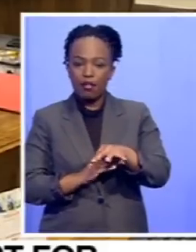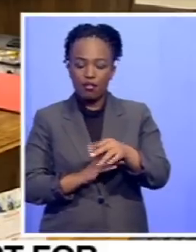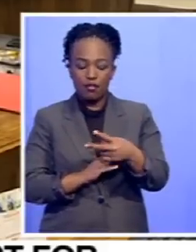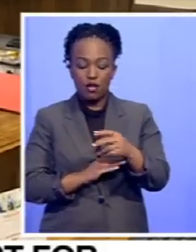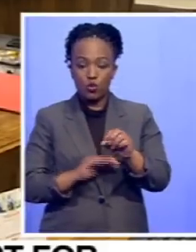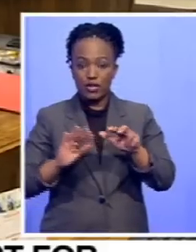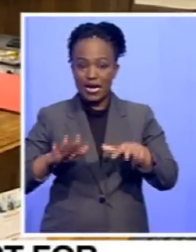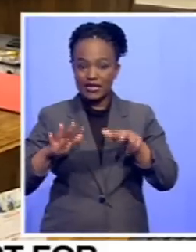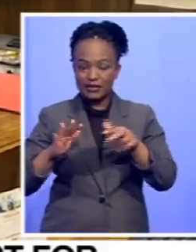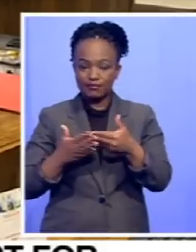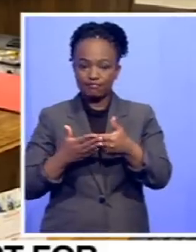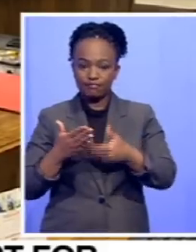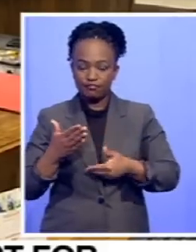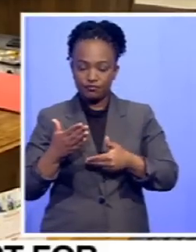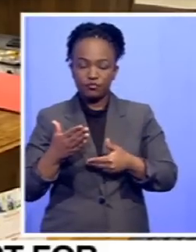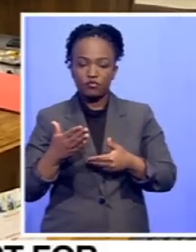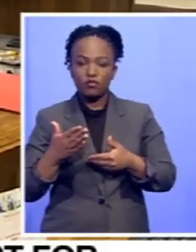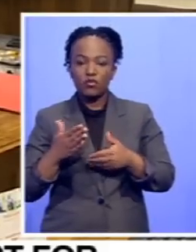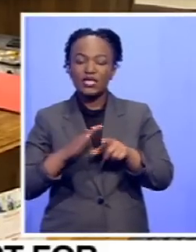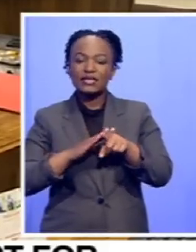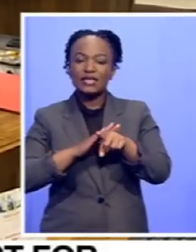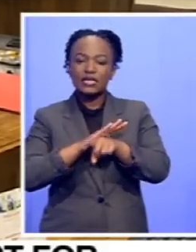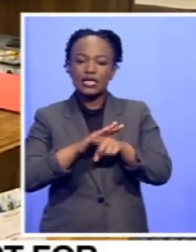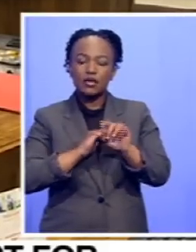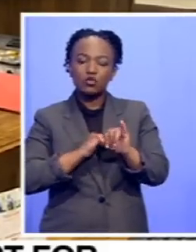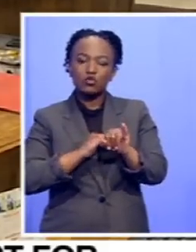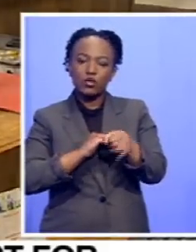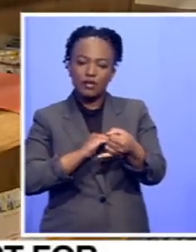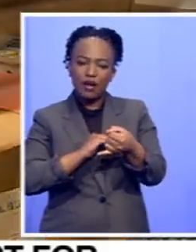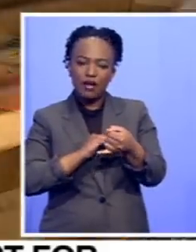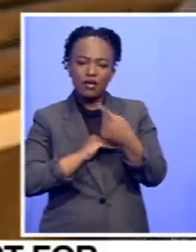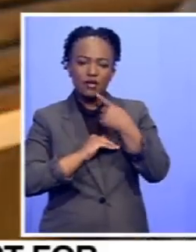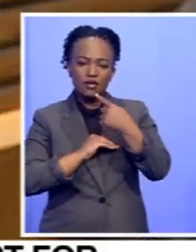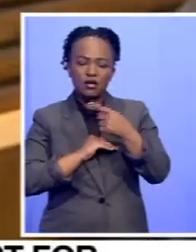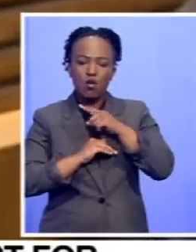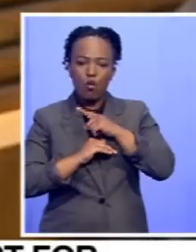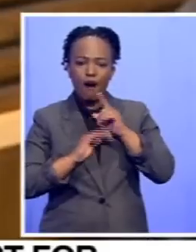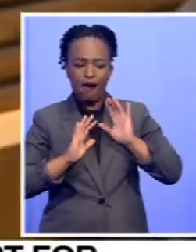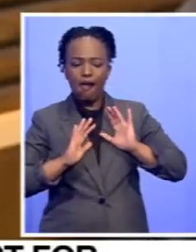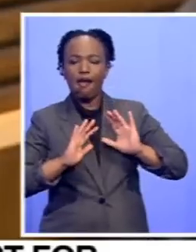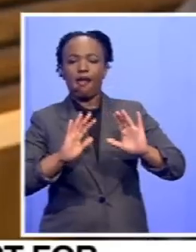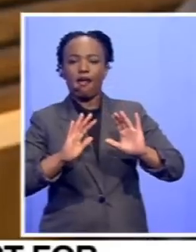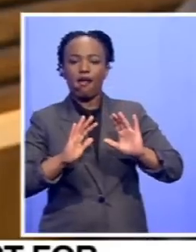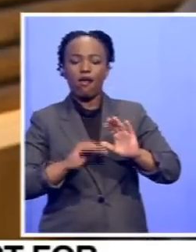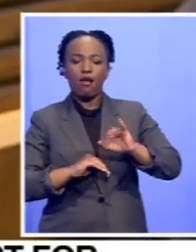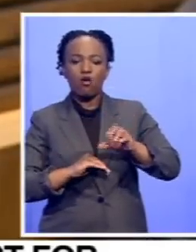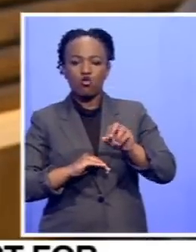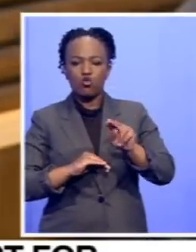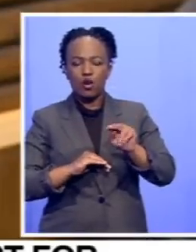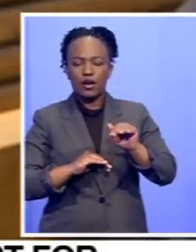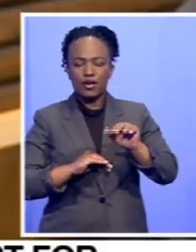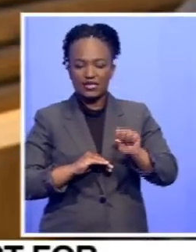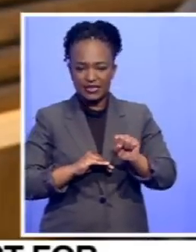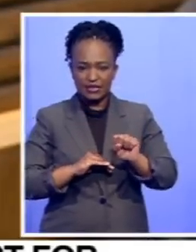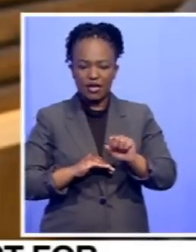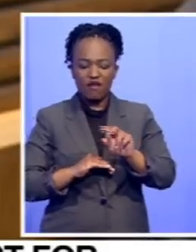at or near Fourways Memorial Park in the district of Johannesburg North, they did unlawfully and intentionally assault Johannes Venter by pushing